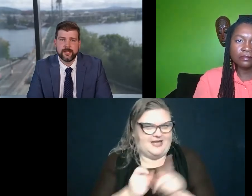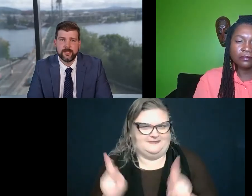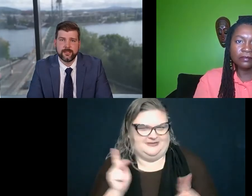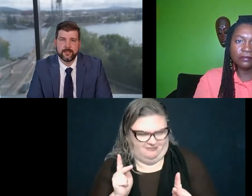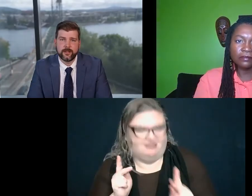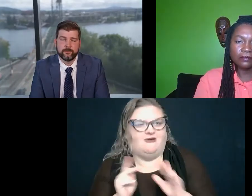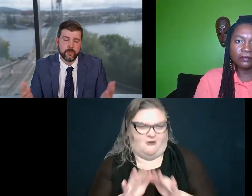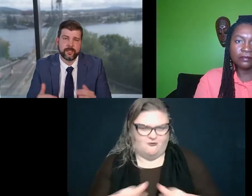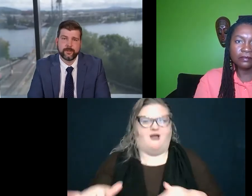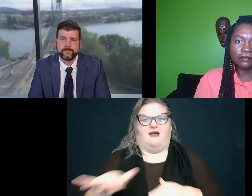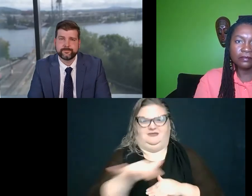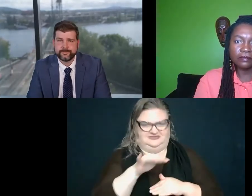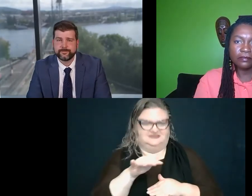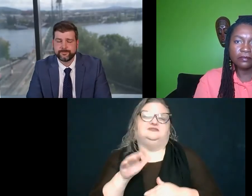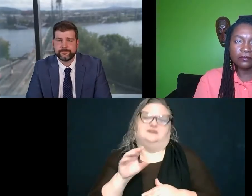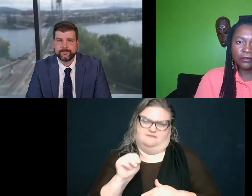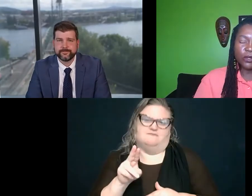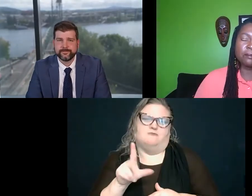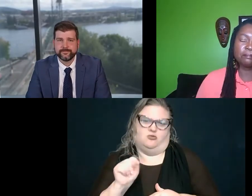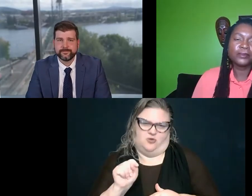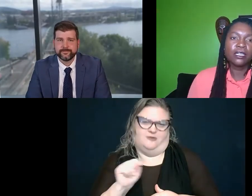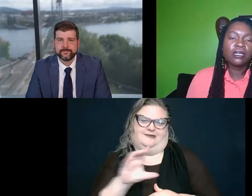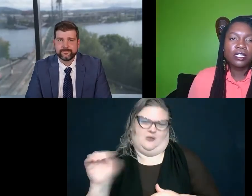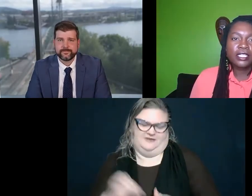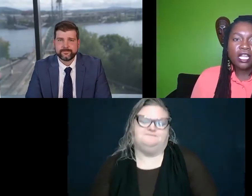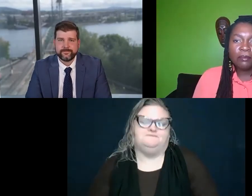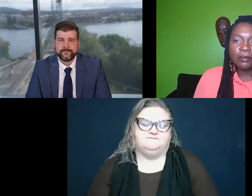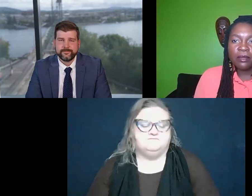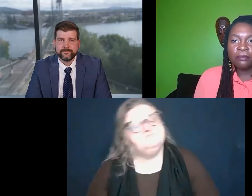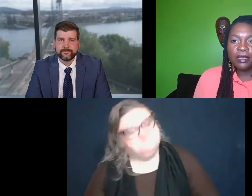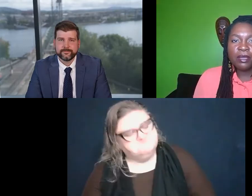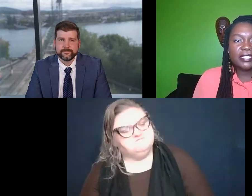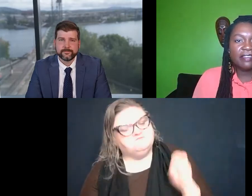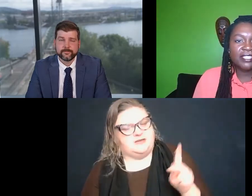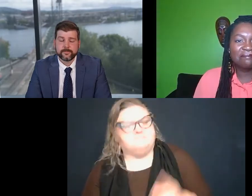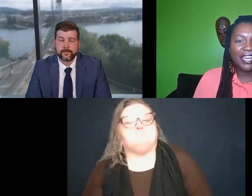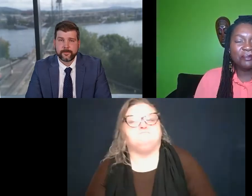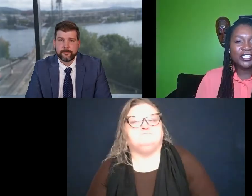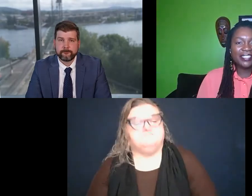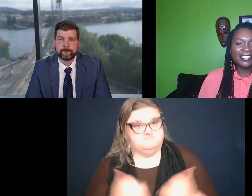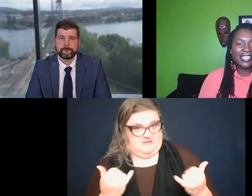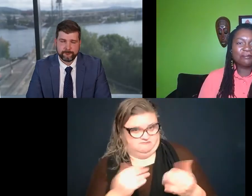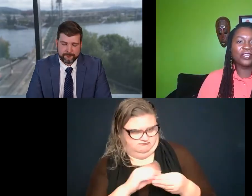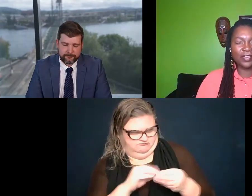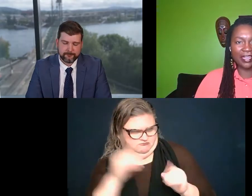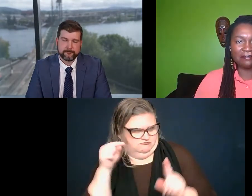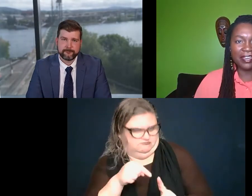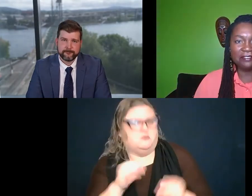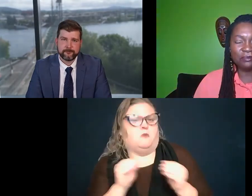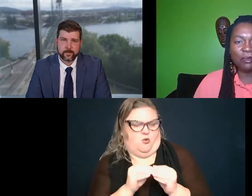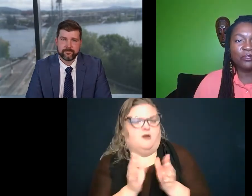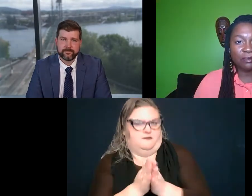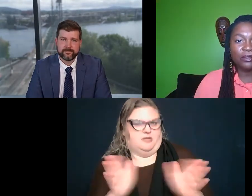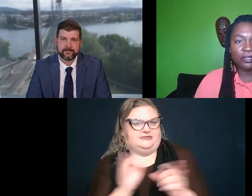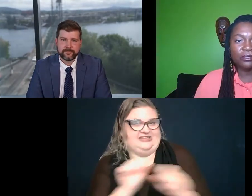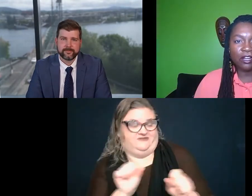across Multnomah County. Okay. Let's talk a bit about public safety. I appreciate the example that you